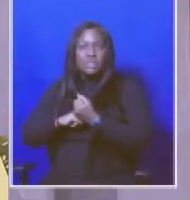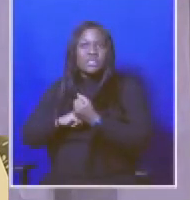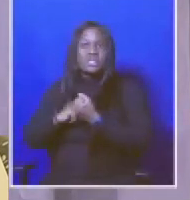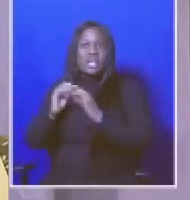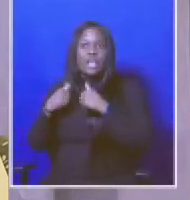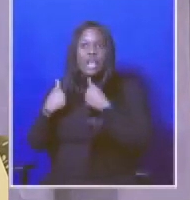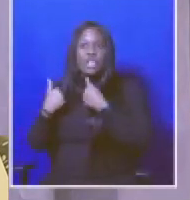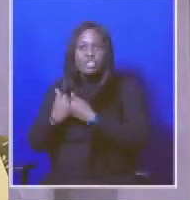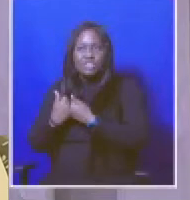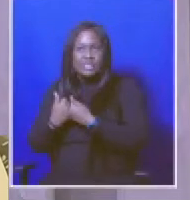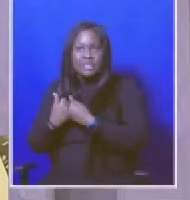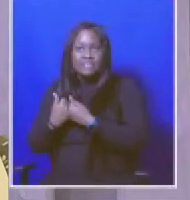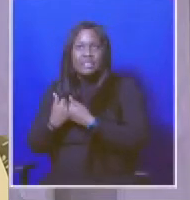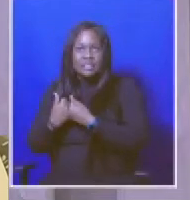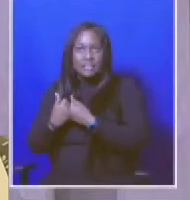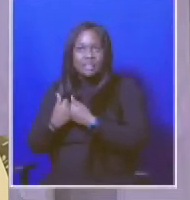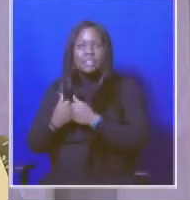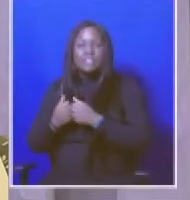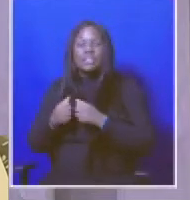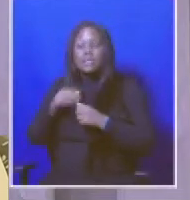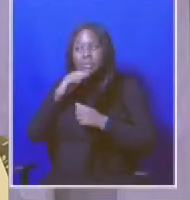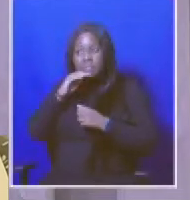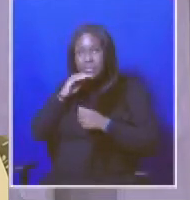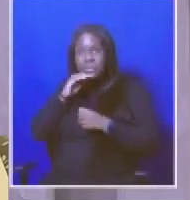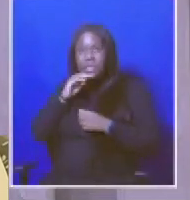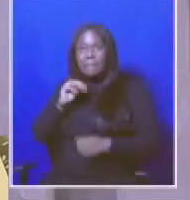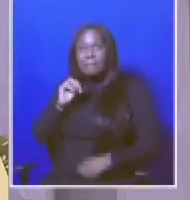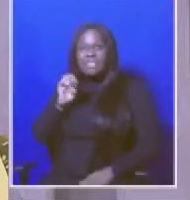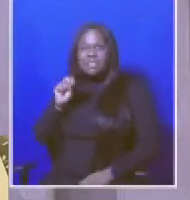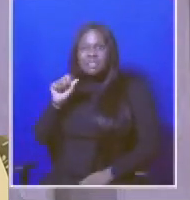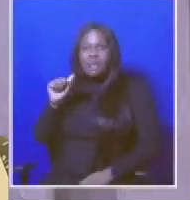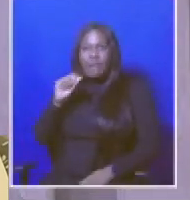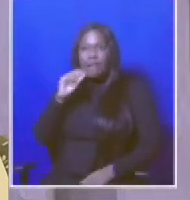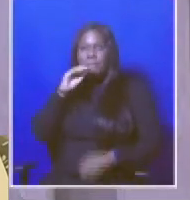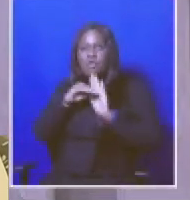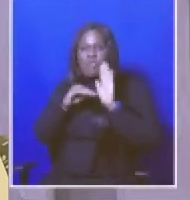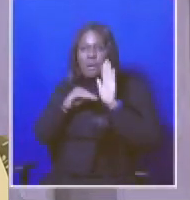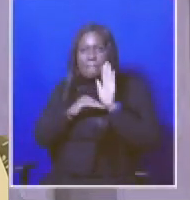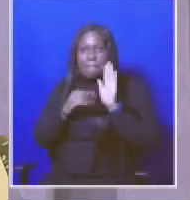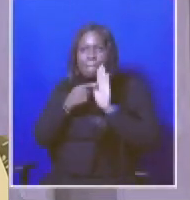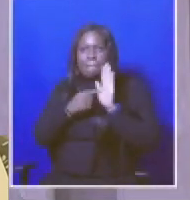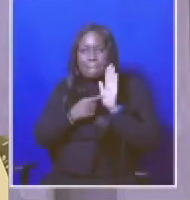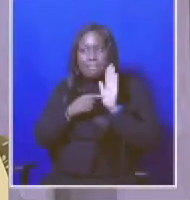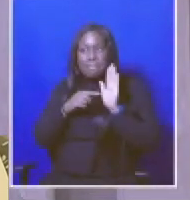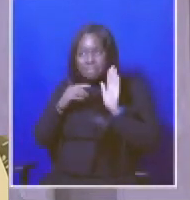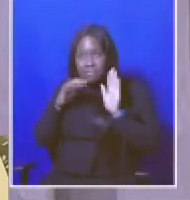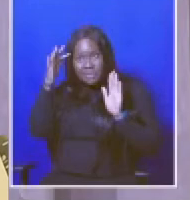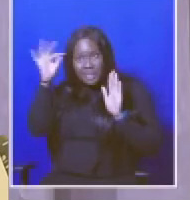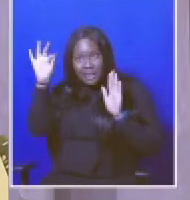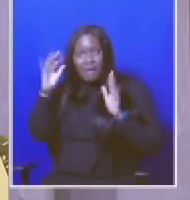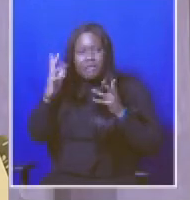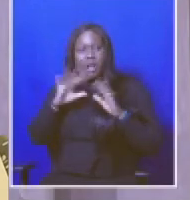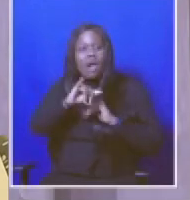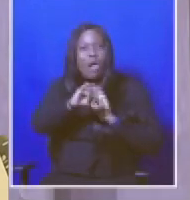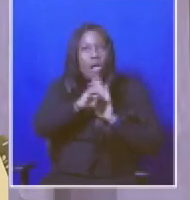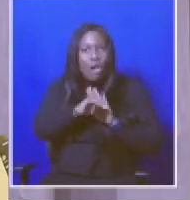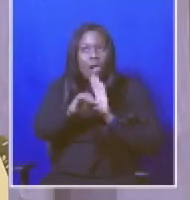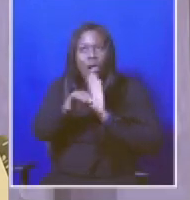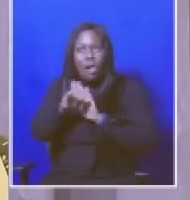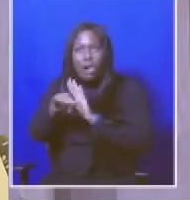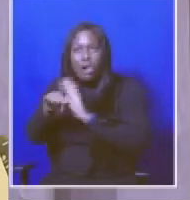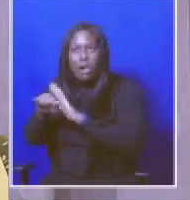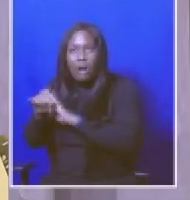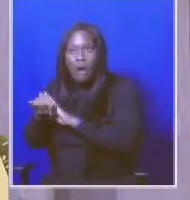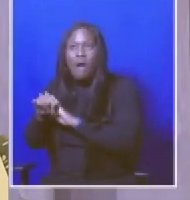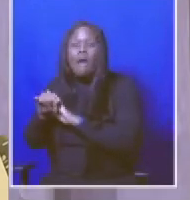So through MISA, government has identified the gaps that exist and also